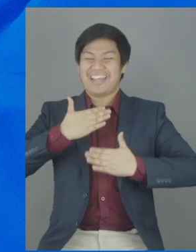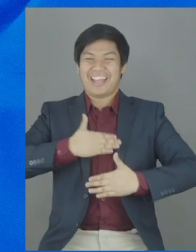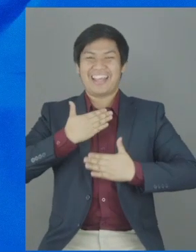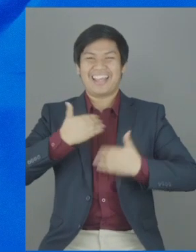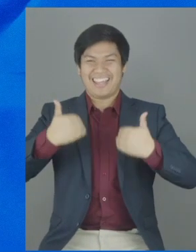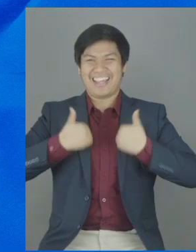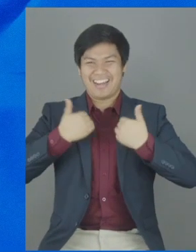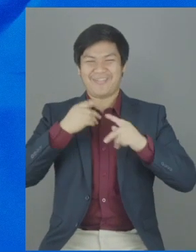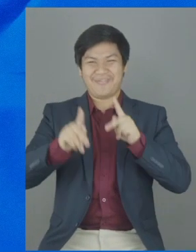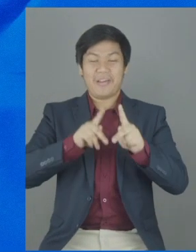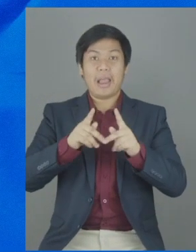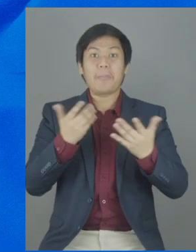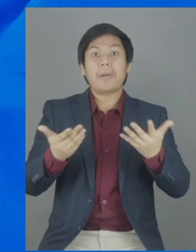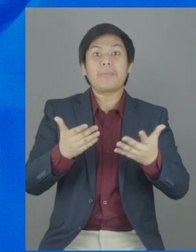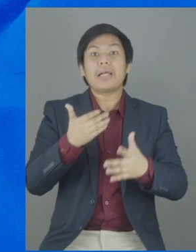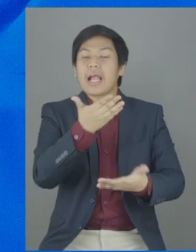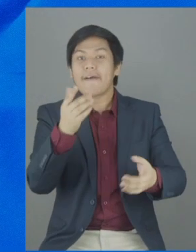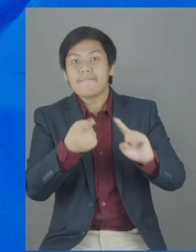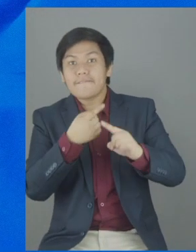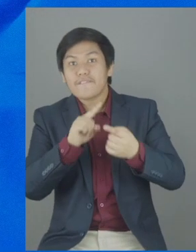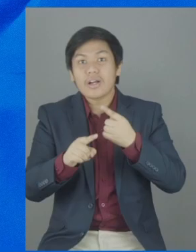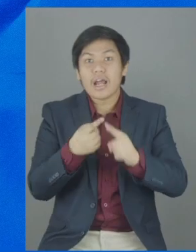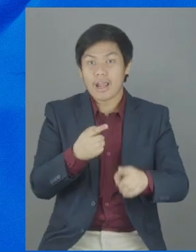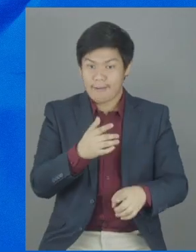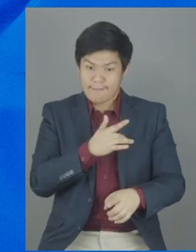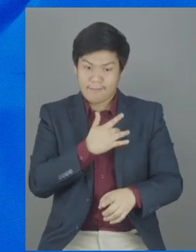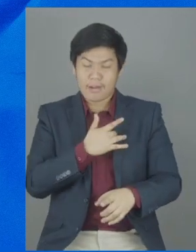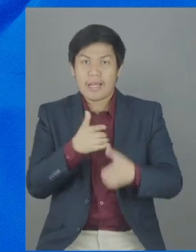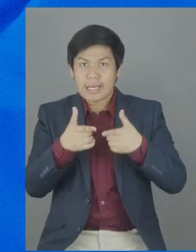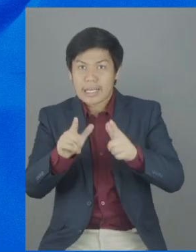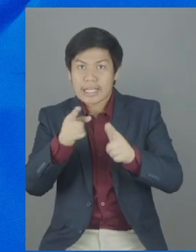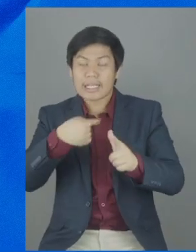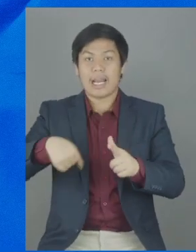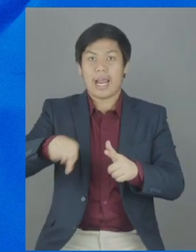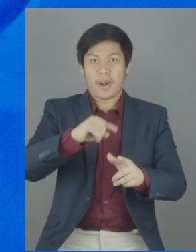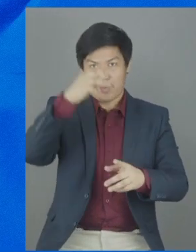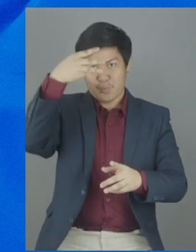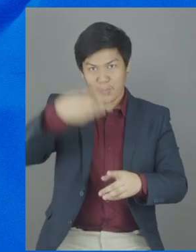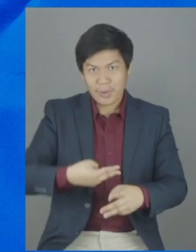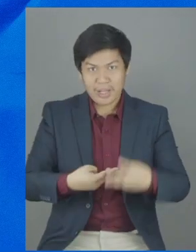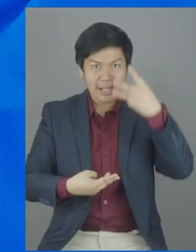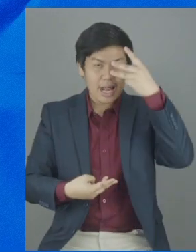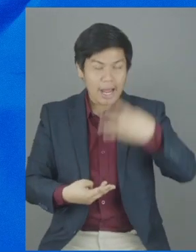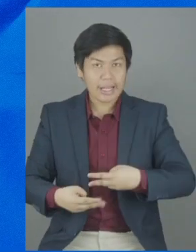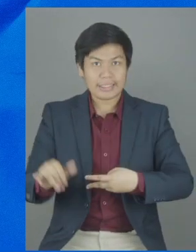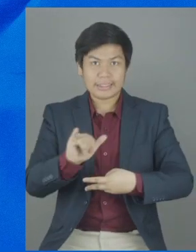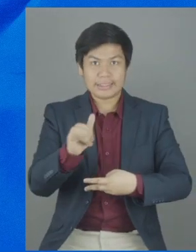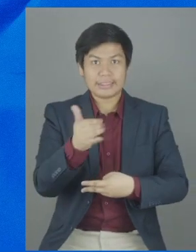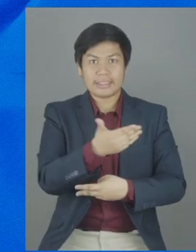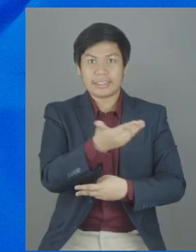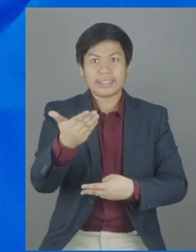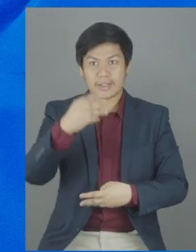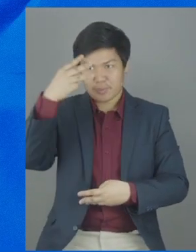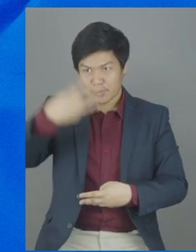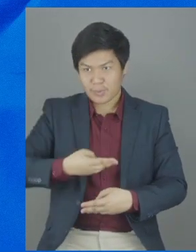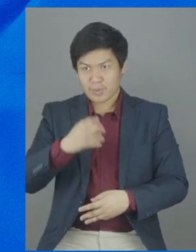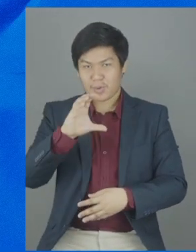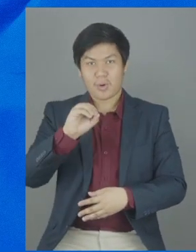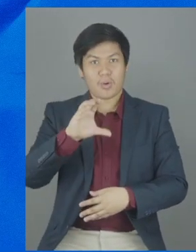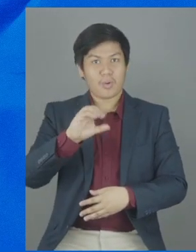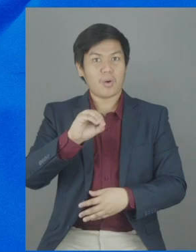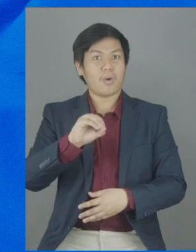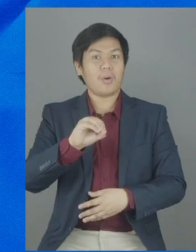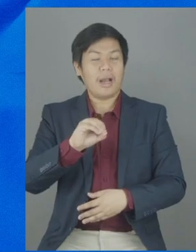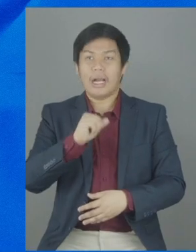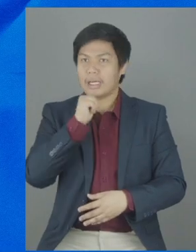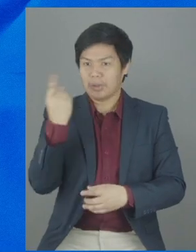you know people who you feel or you would allow us to welcome, just like how we allowed or how we welcome Coco, not just